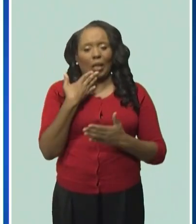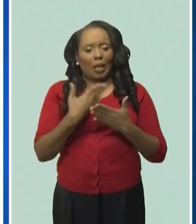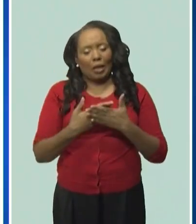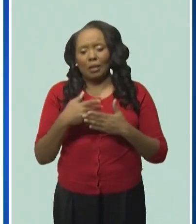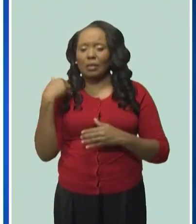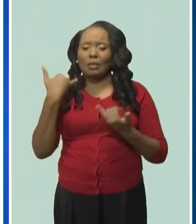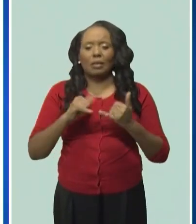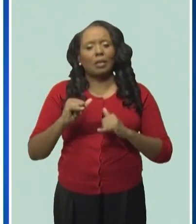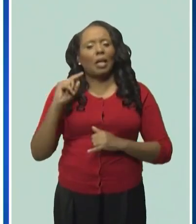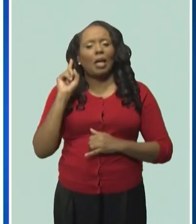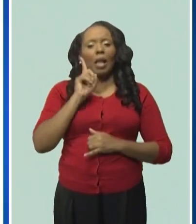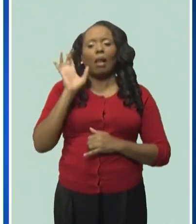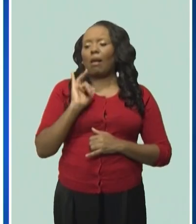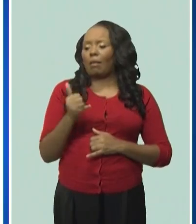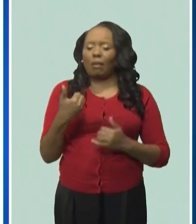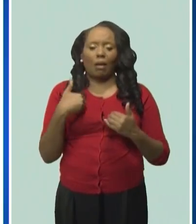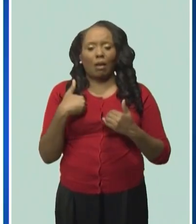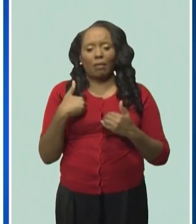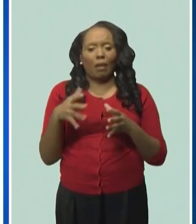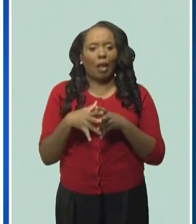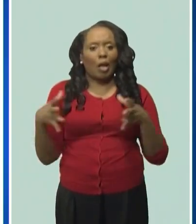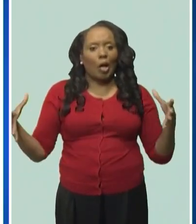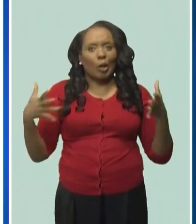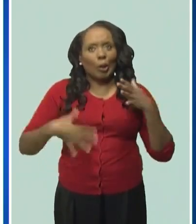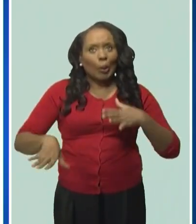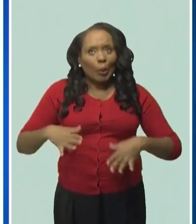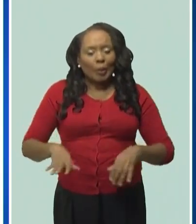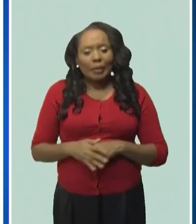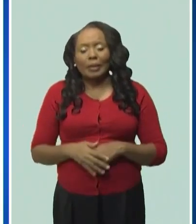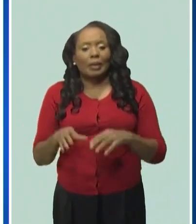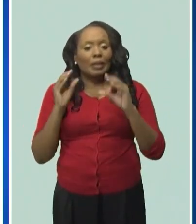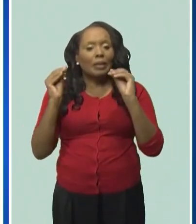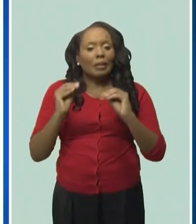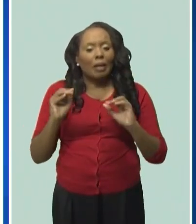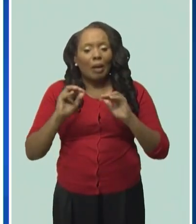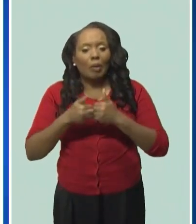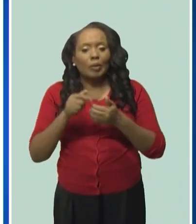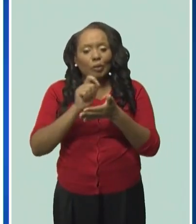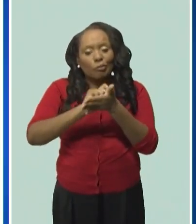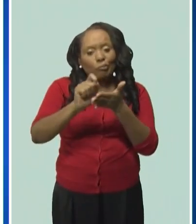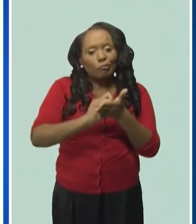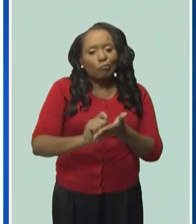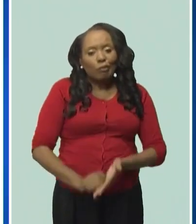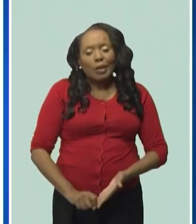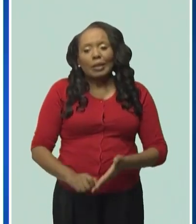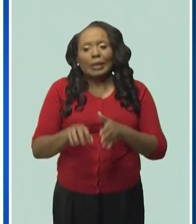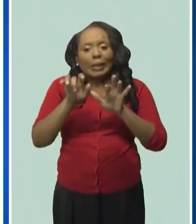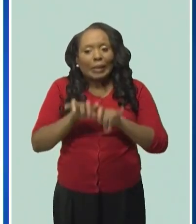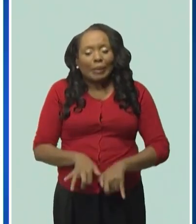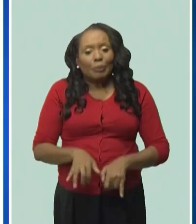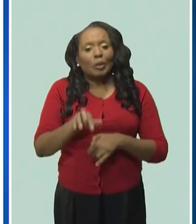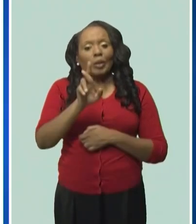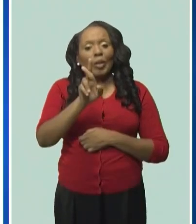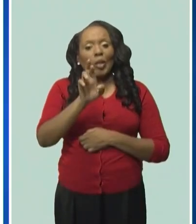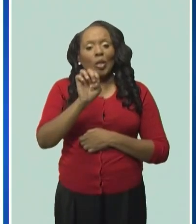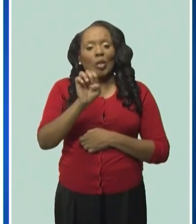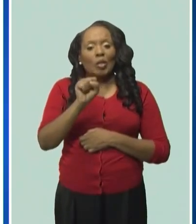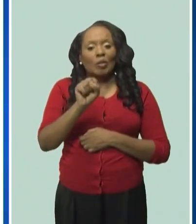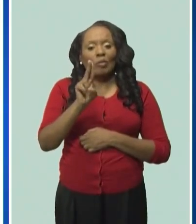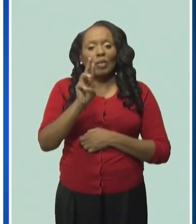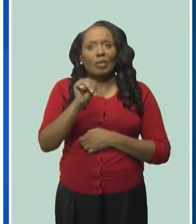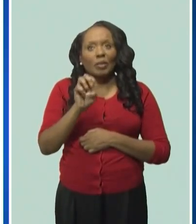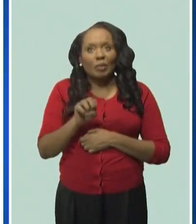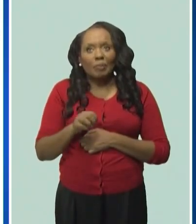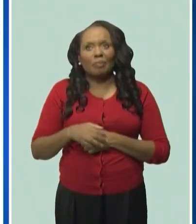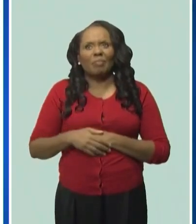We teach them the resume writing and the interview process. The facilitator said the program is critical for the